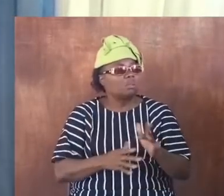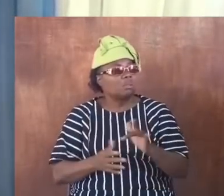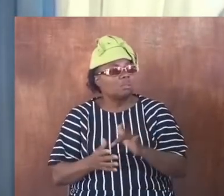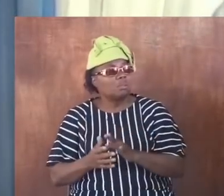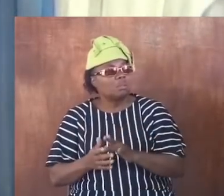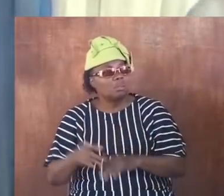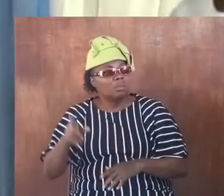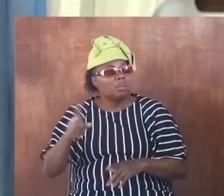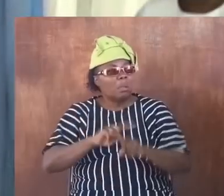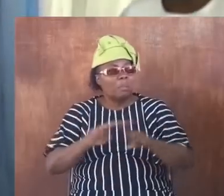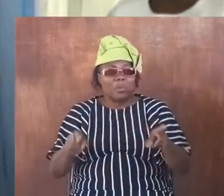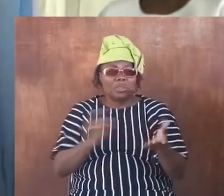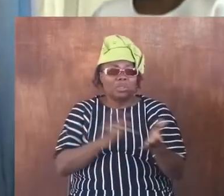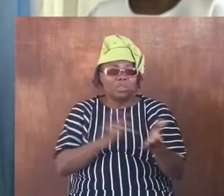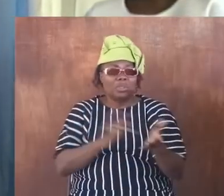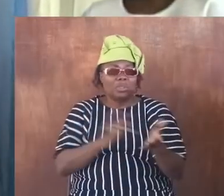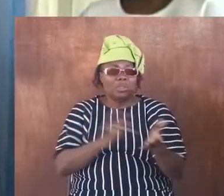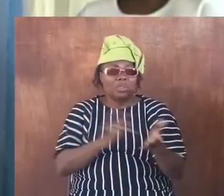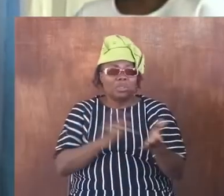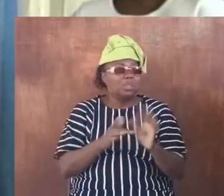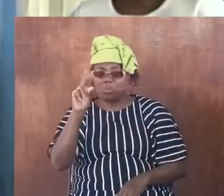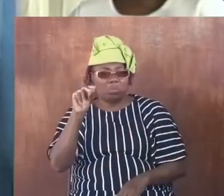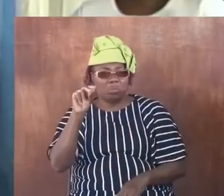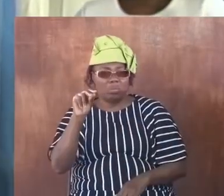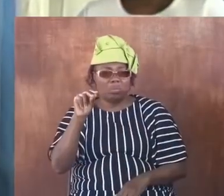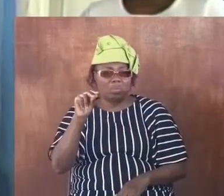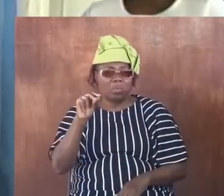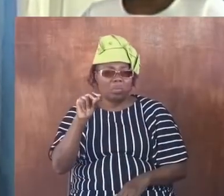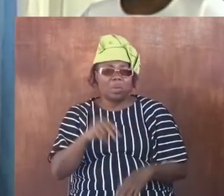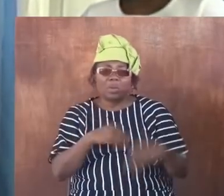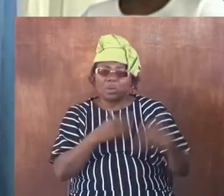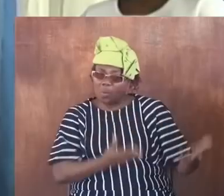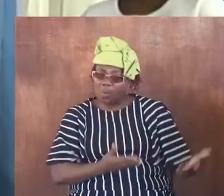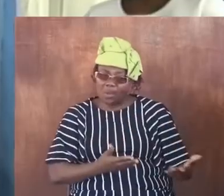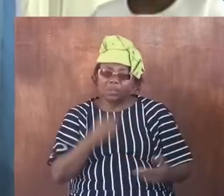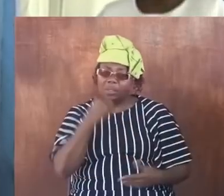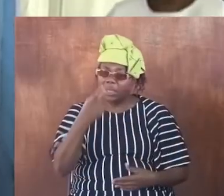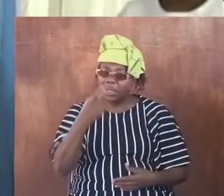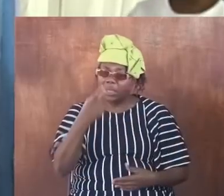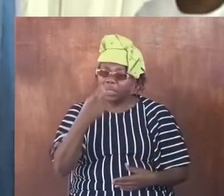But Jesus said no. And him that try to tell me.